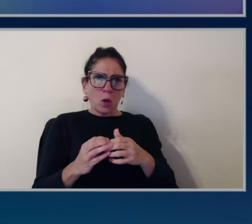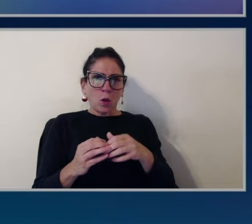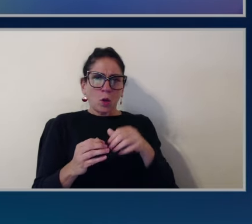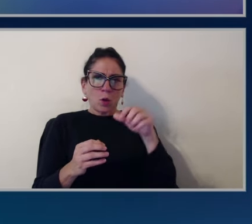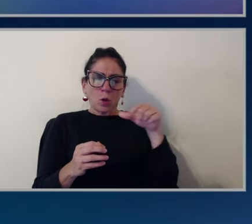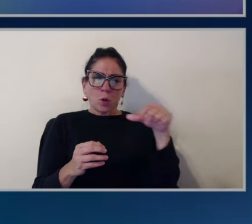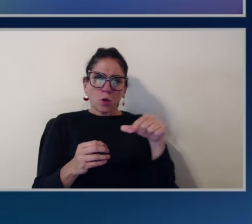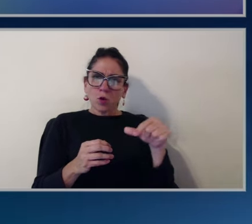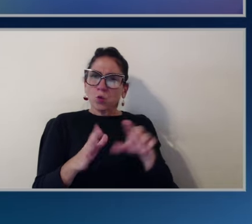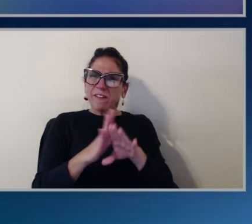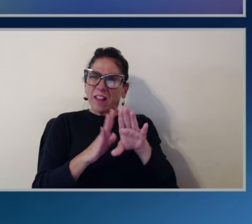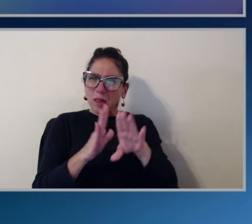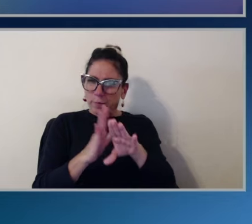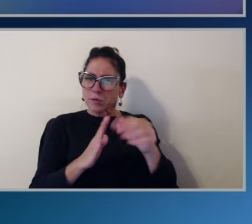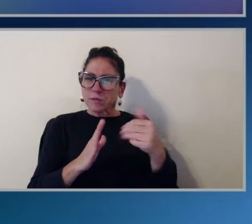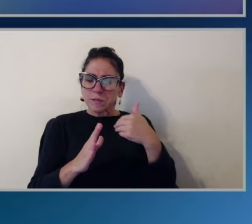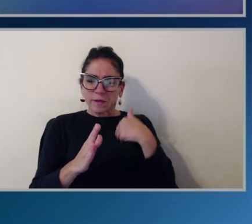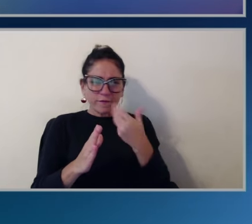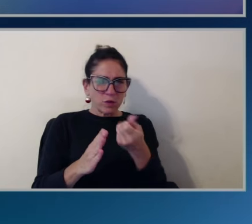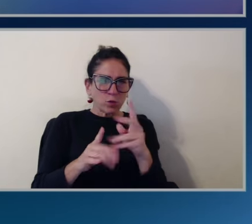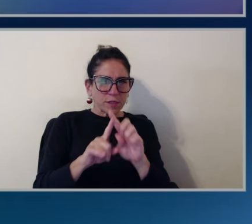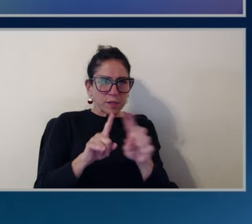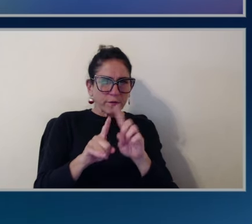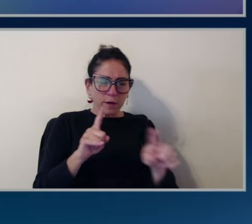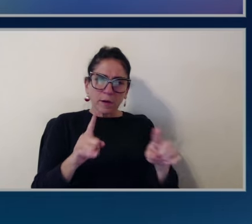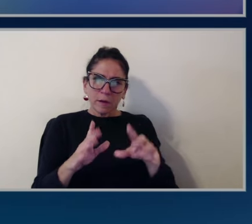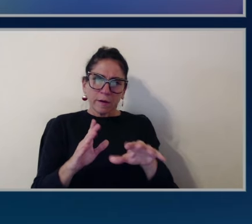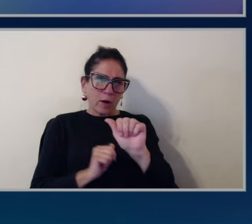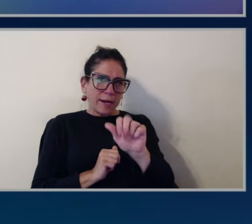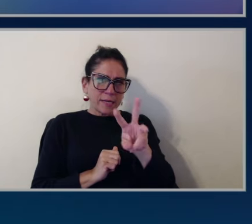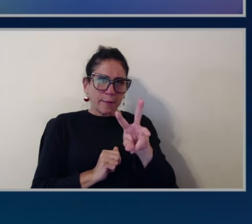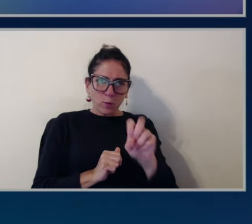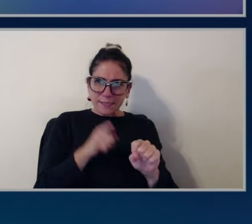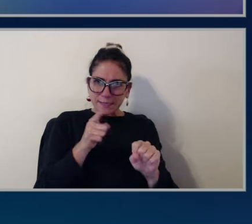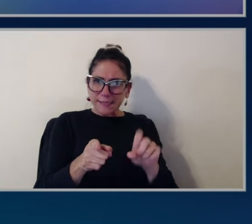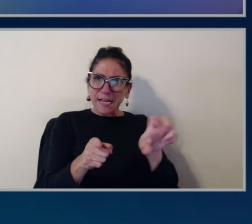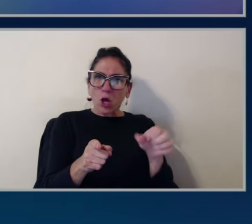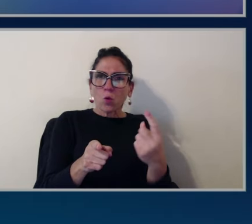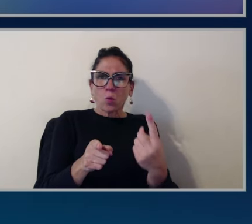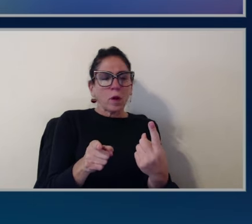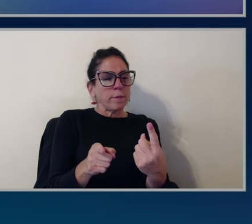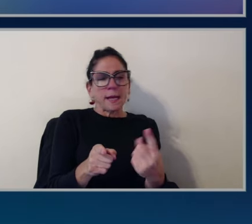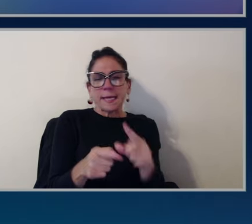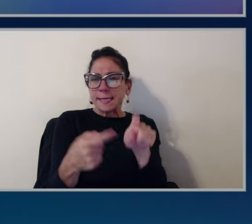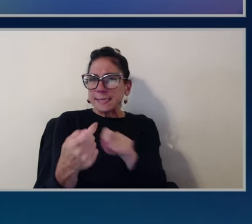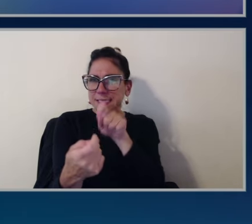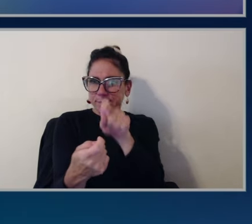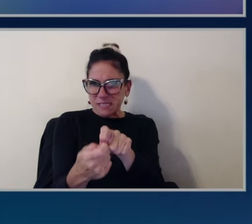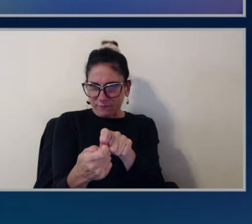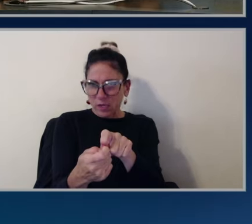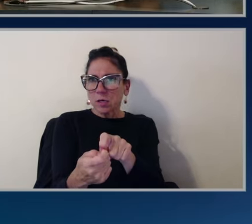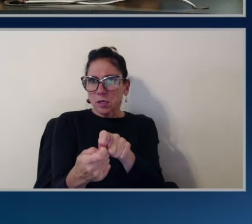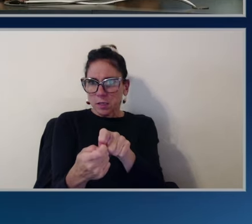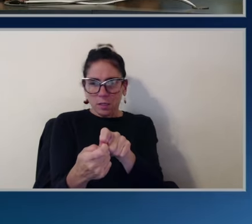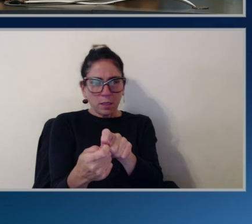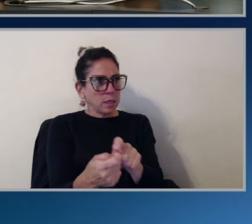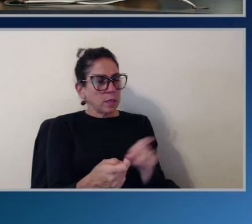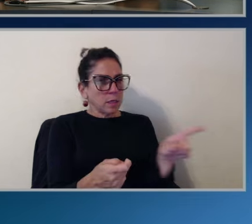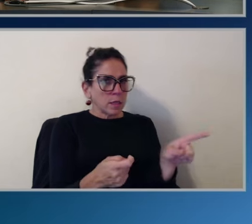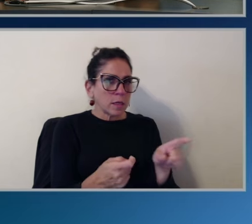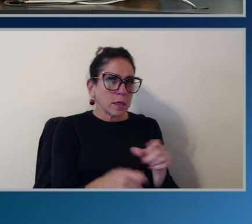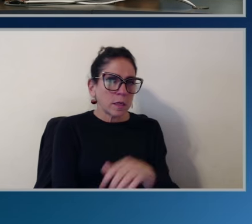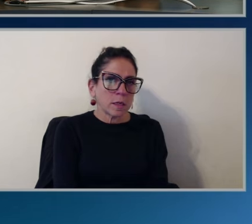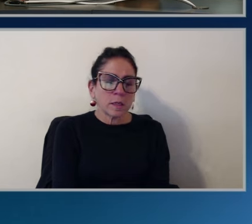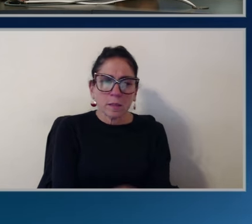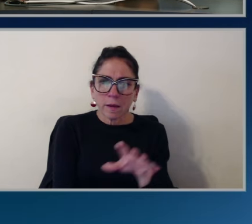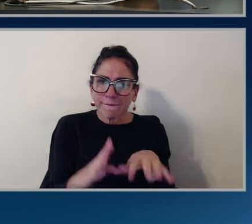different contexts so far throughout AWS, and this isn't another one that's making it very specific. So it said file not found error, so